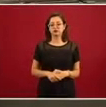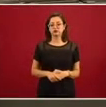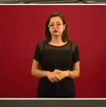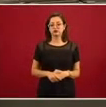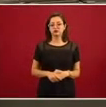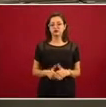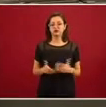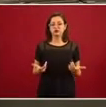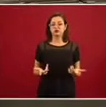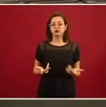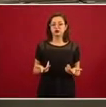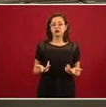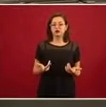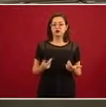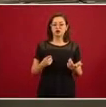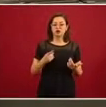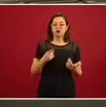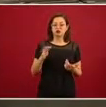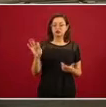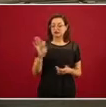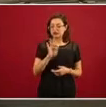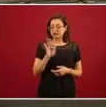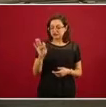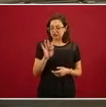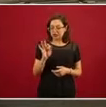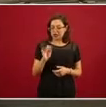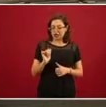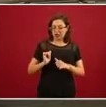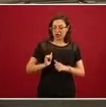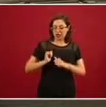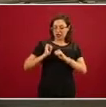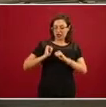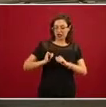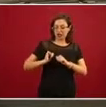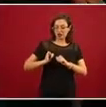whether there has been a